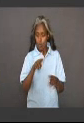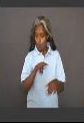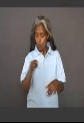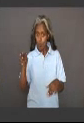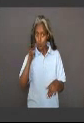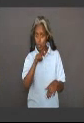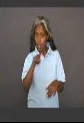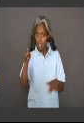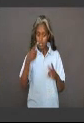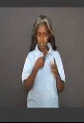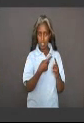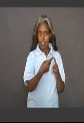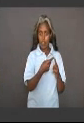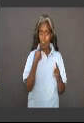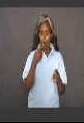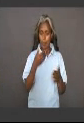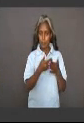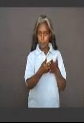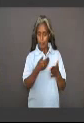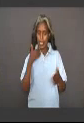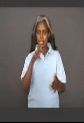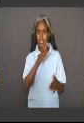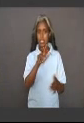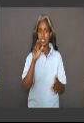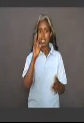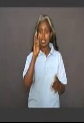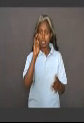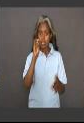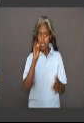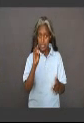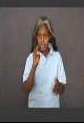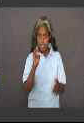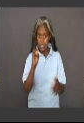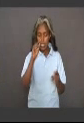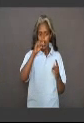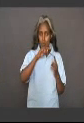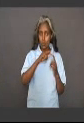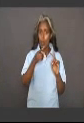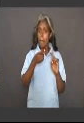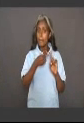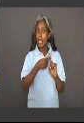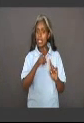axis from minus 360 to plus